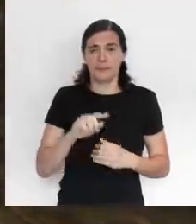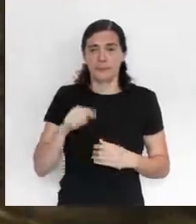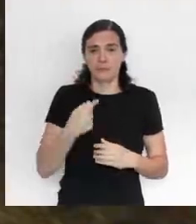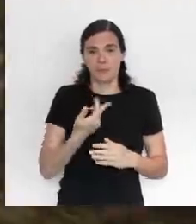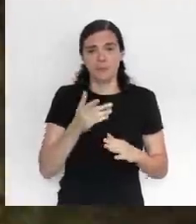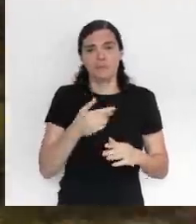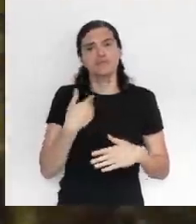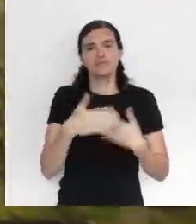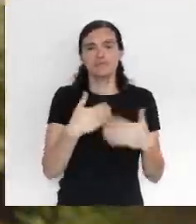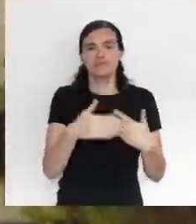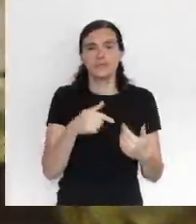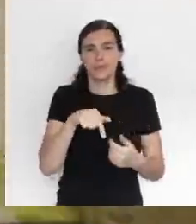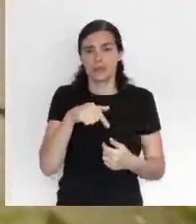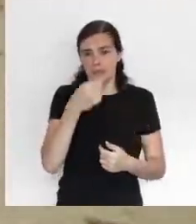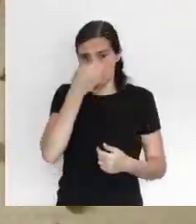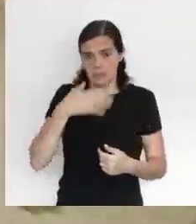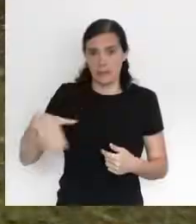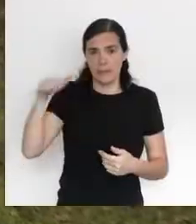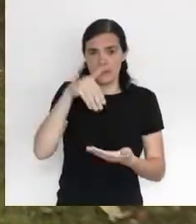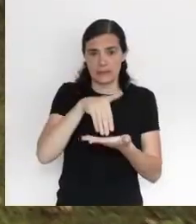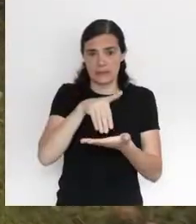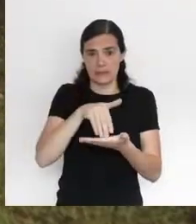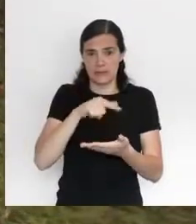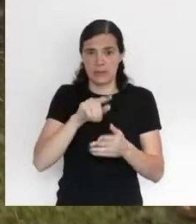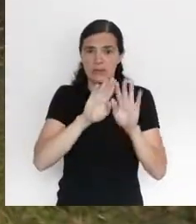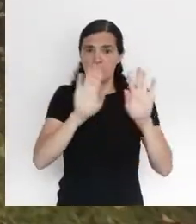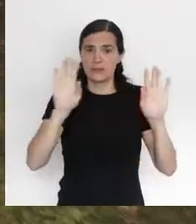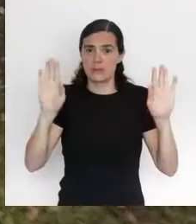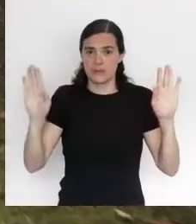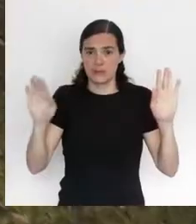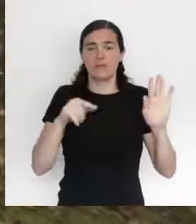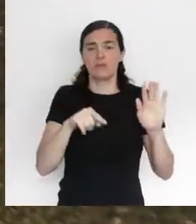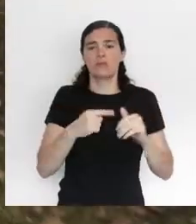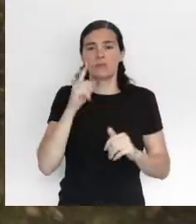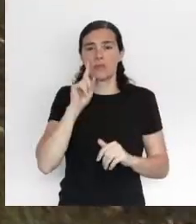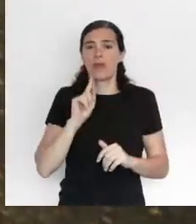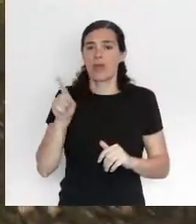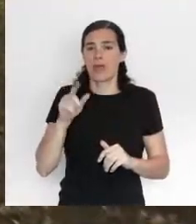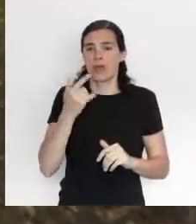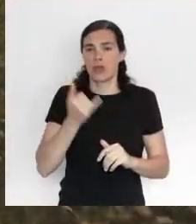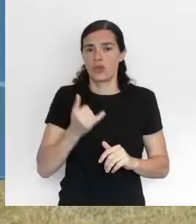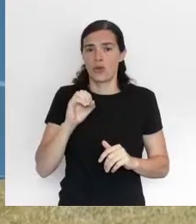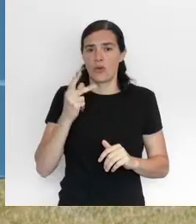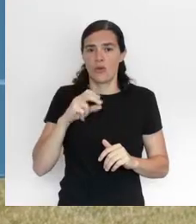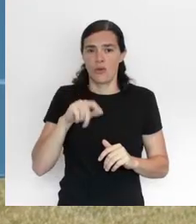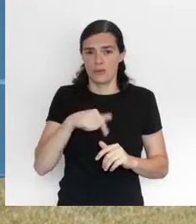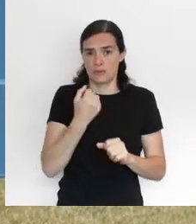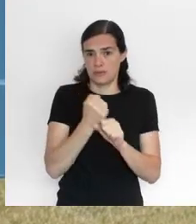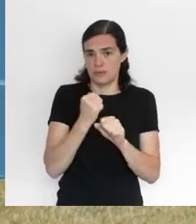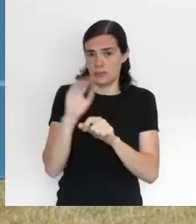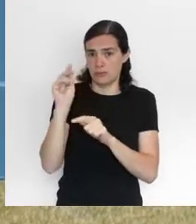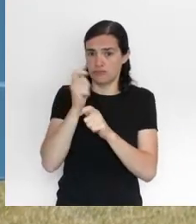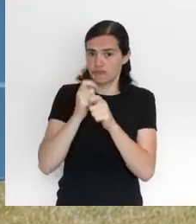So we started this tour in the Serralves Park of the Yoko Ono exhibition with a work, a